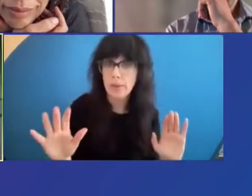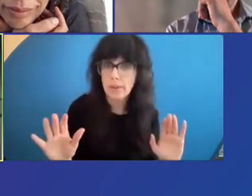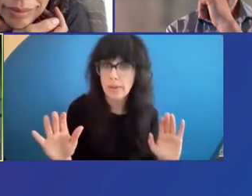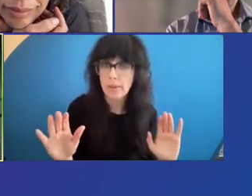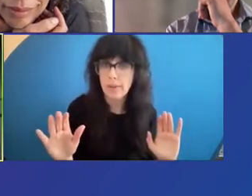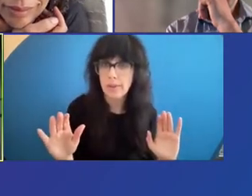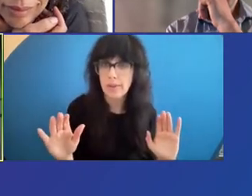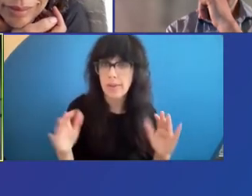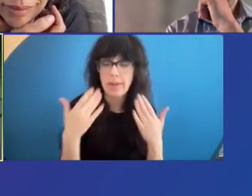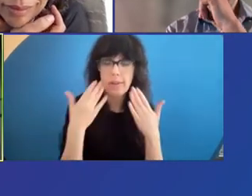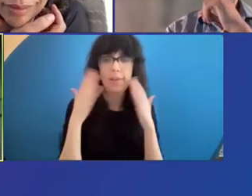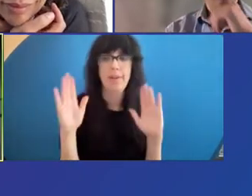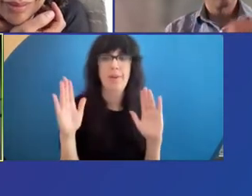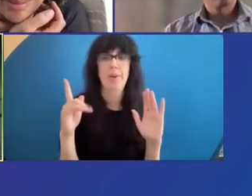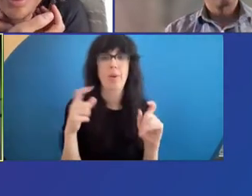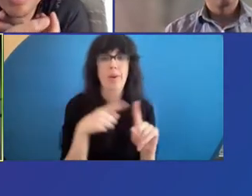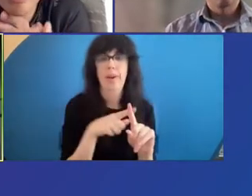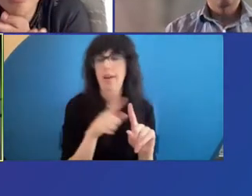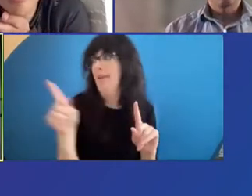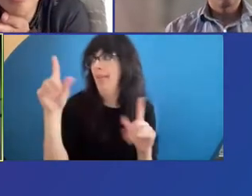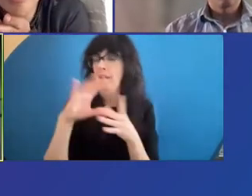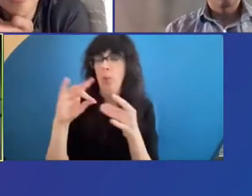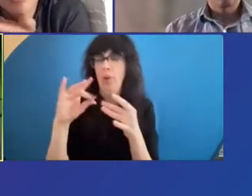don't know, went on to that.